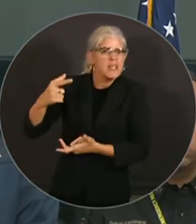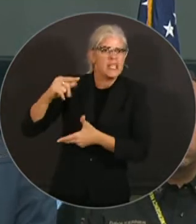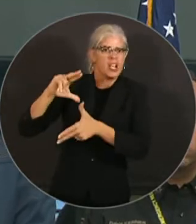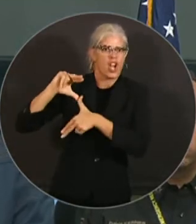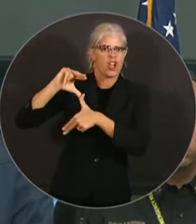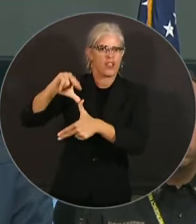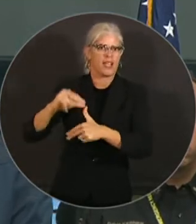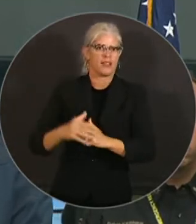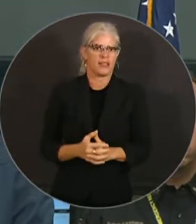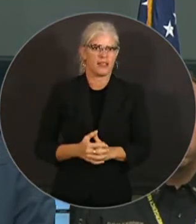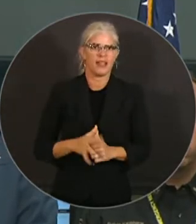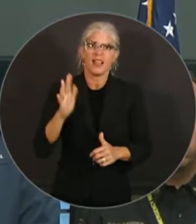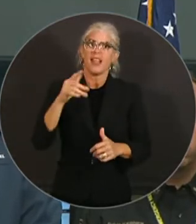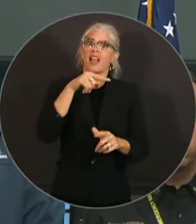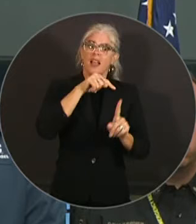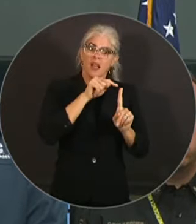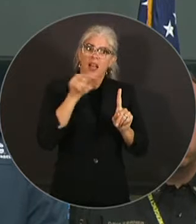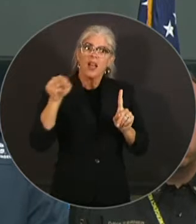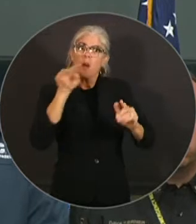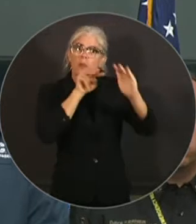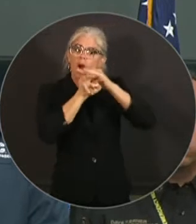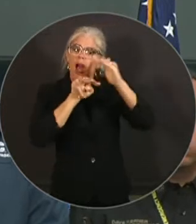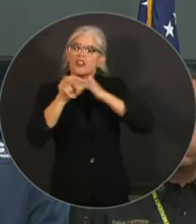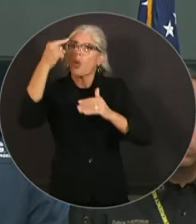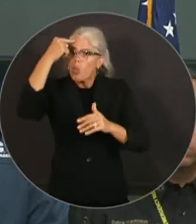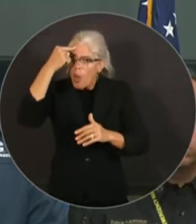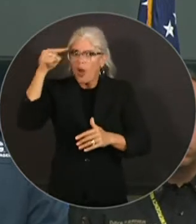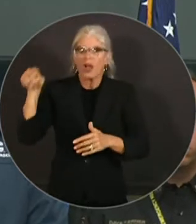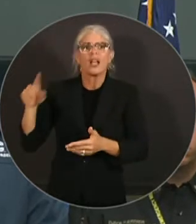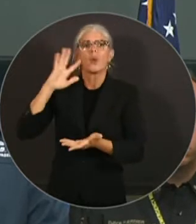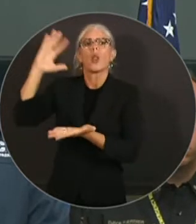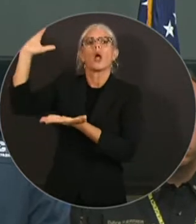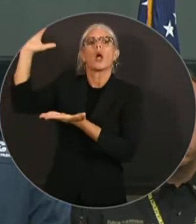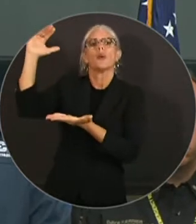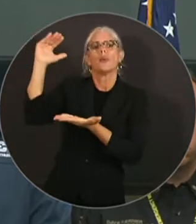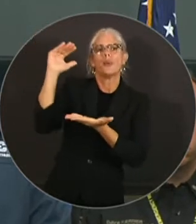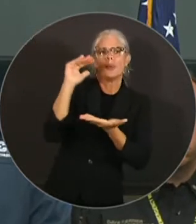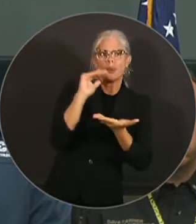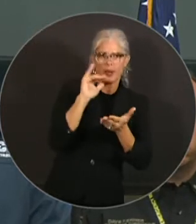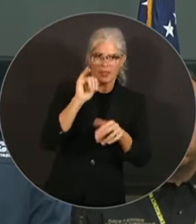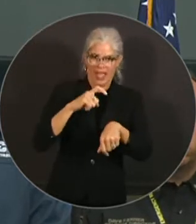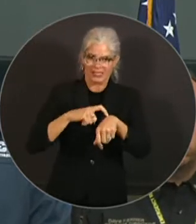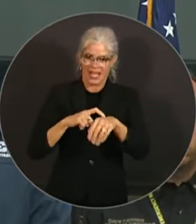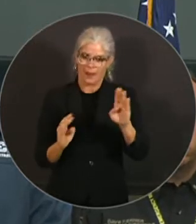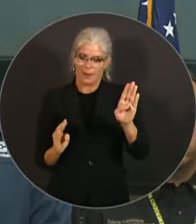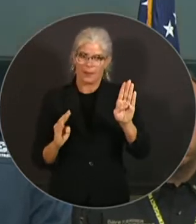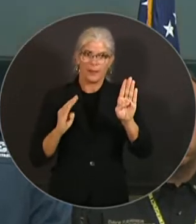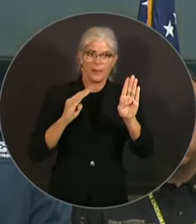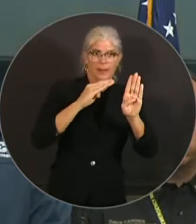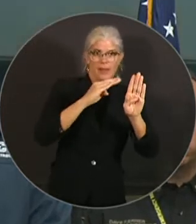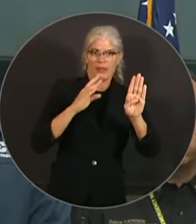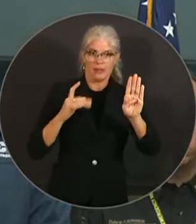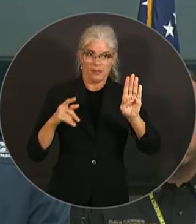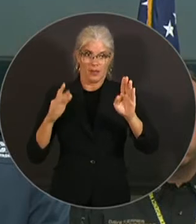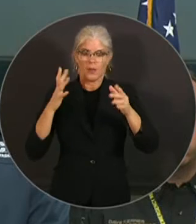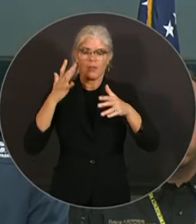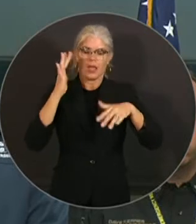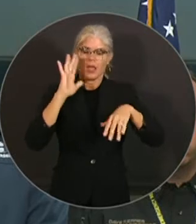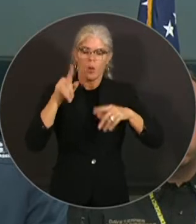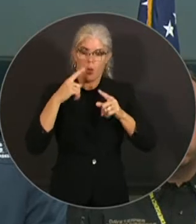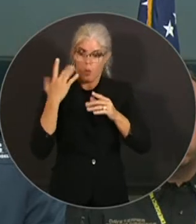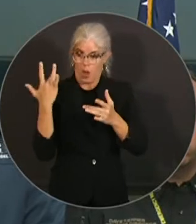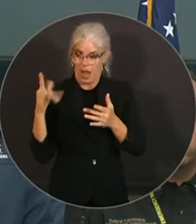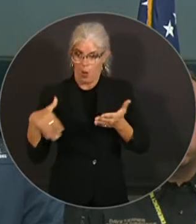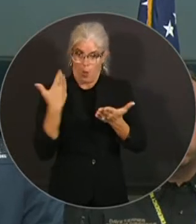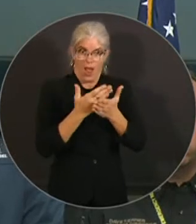every projection is that it's going to weaken before it hits the coast of Florida, we can't necessarily bank on that. This